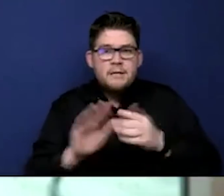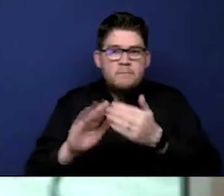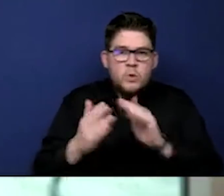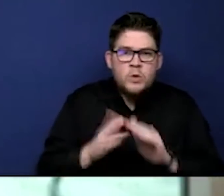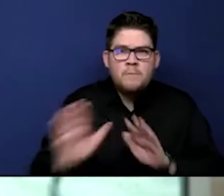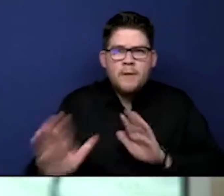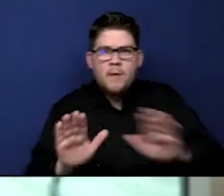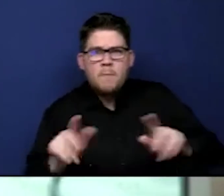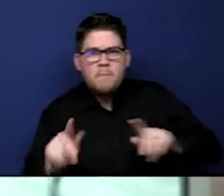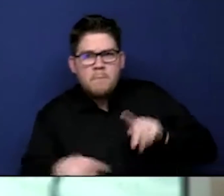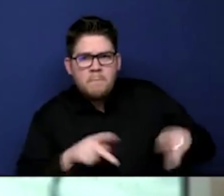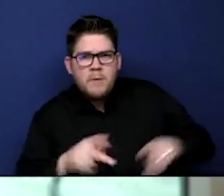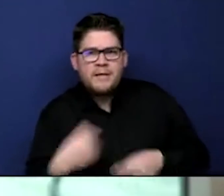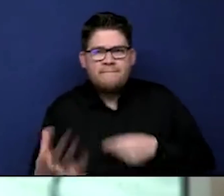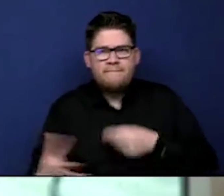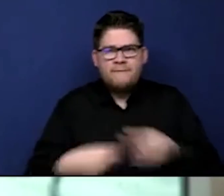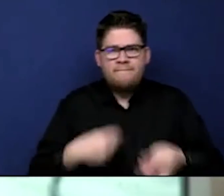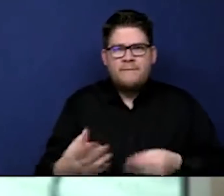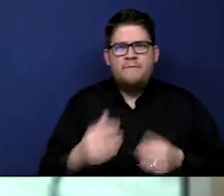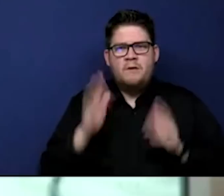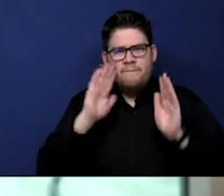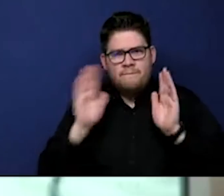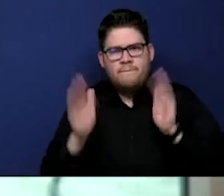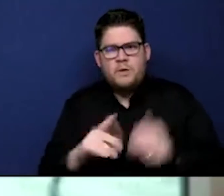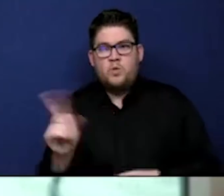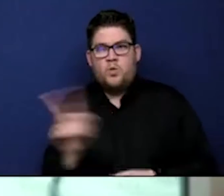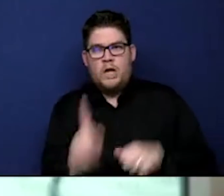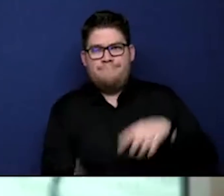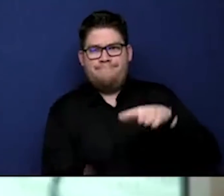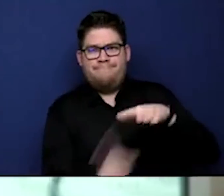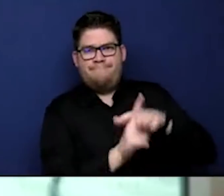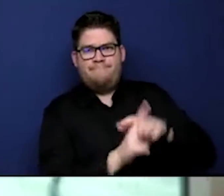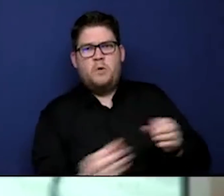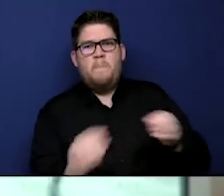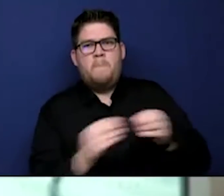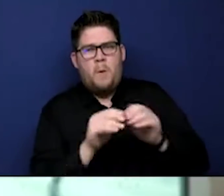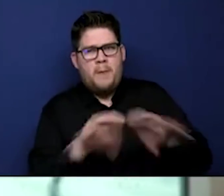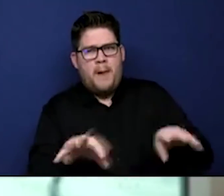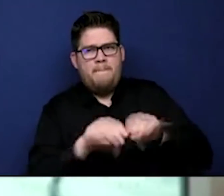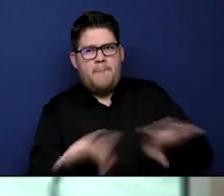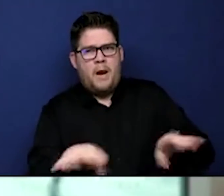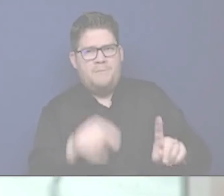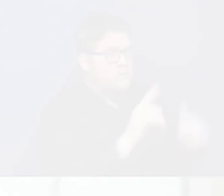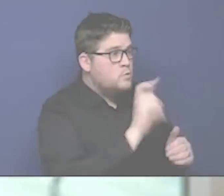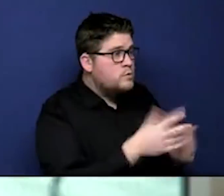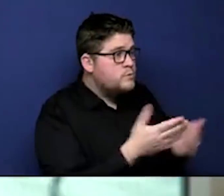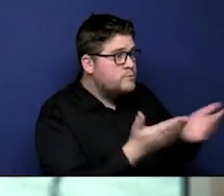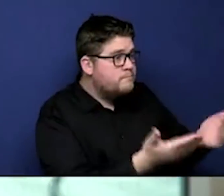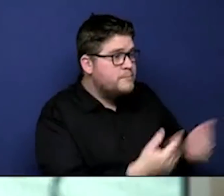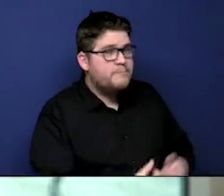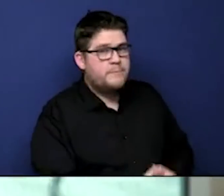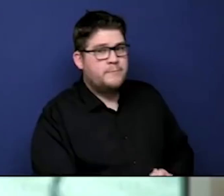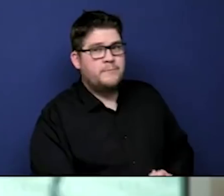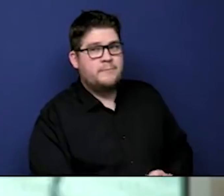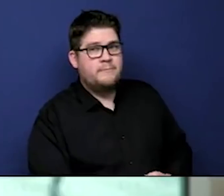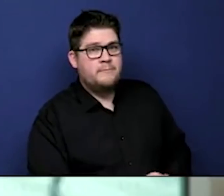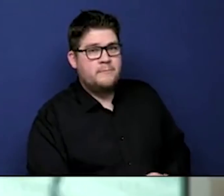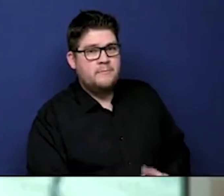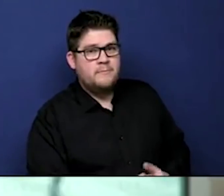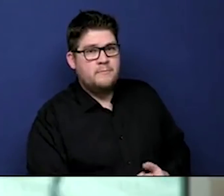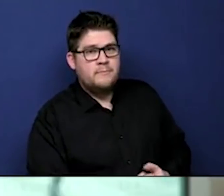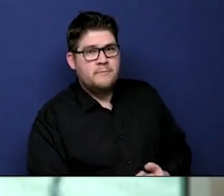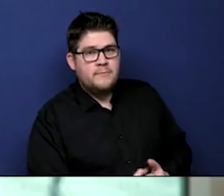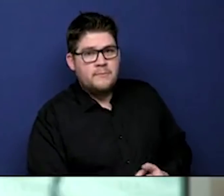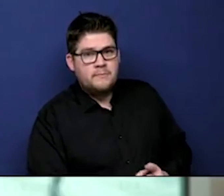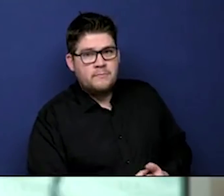really focusing on those communities that are having the biggest challenges with transmission. Hi there. Thanks very much. I just wanted to start with